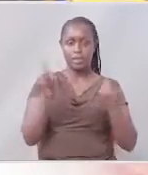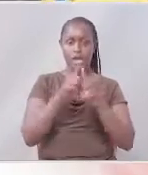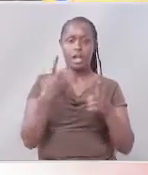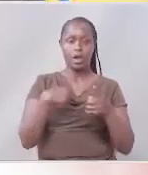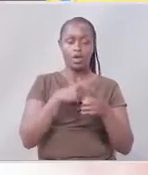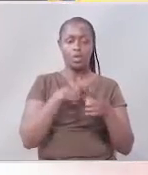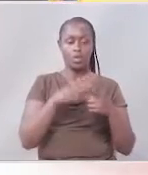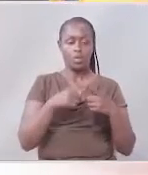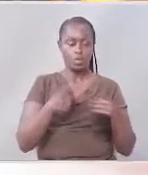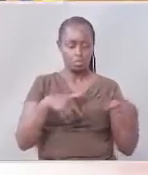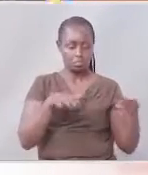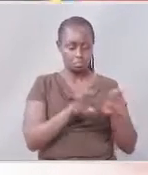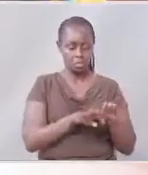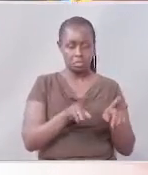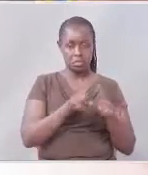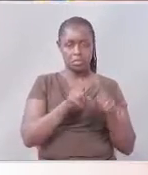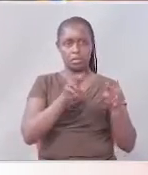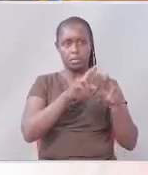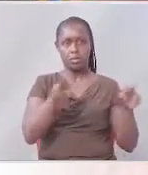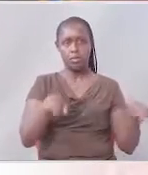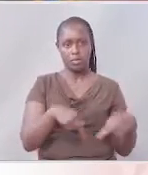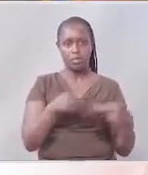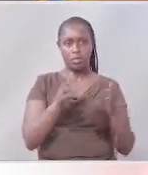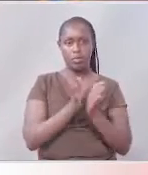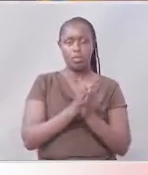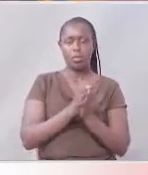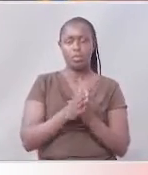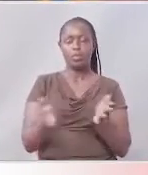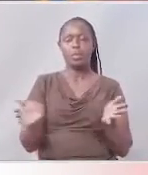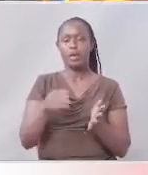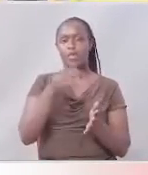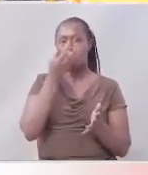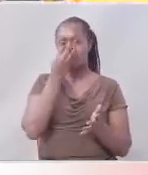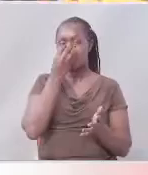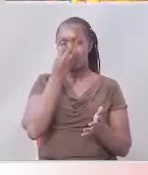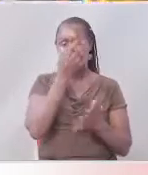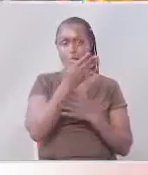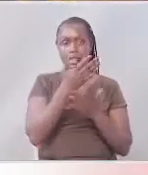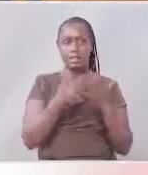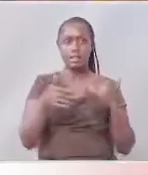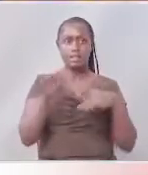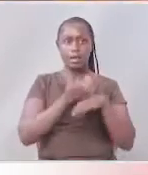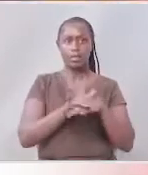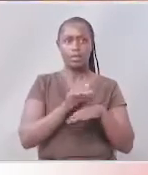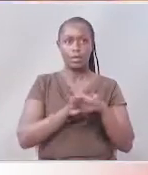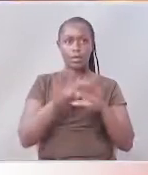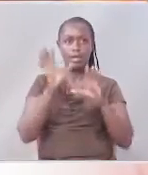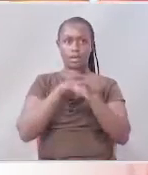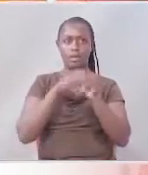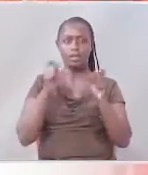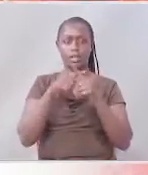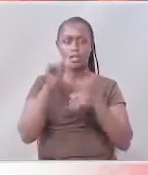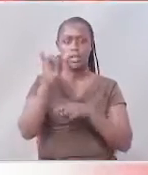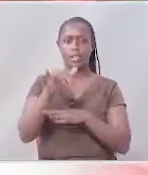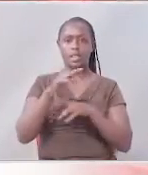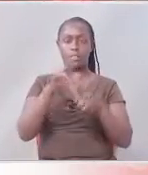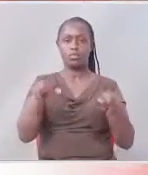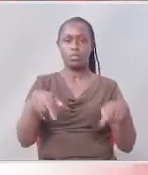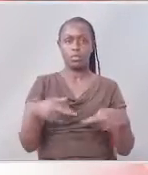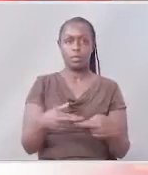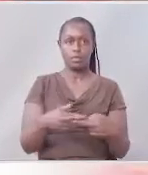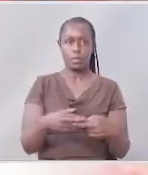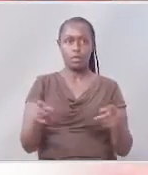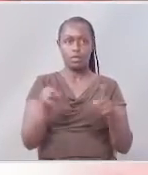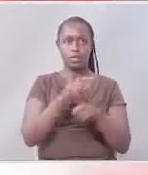chumba kimoja, wako na Ruto huko, things are good. The president is in that room.